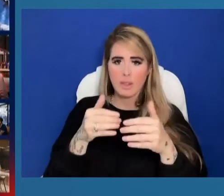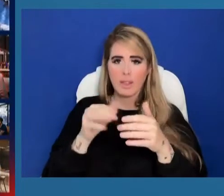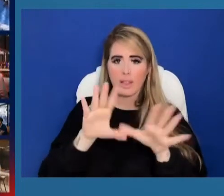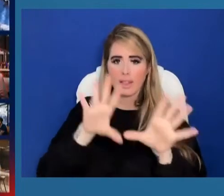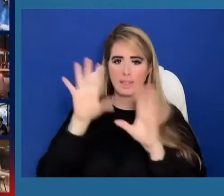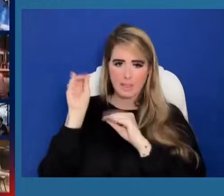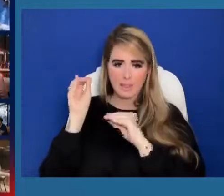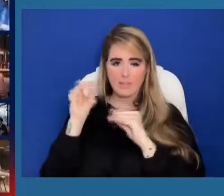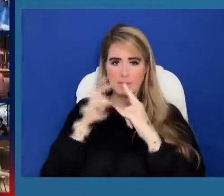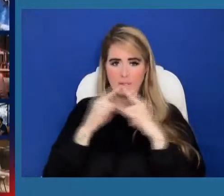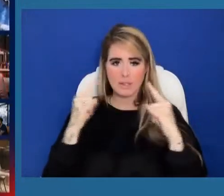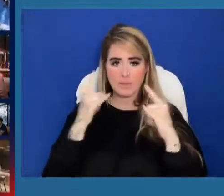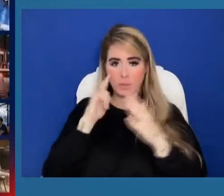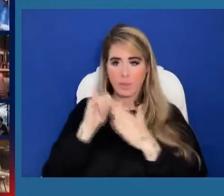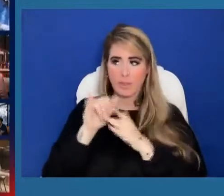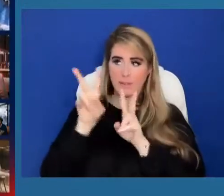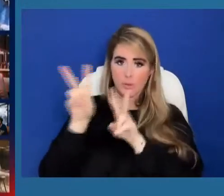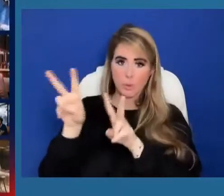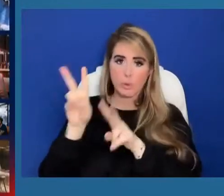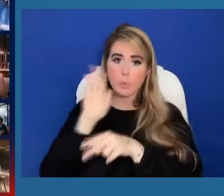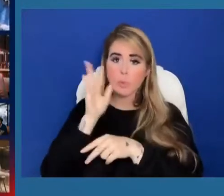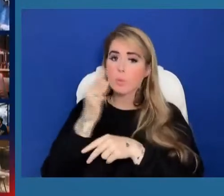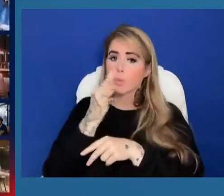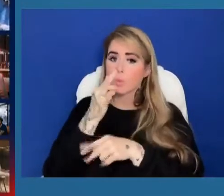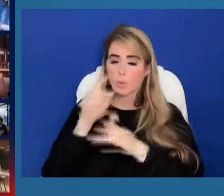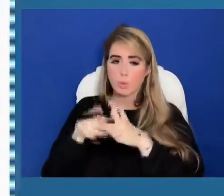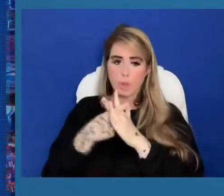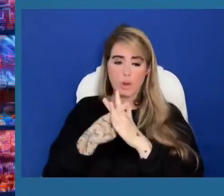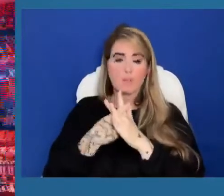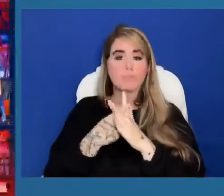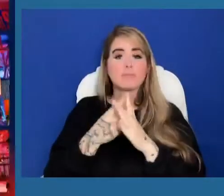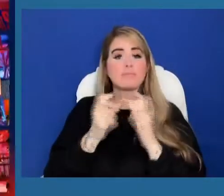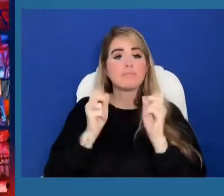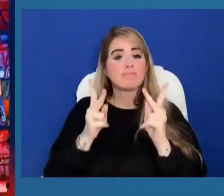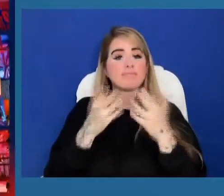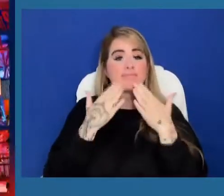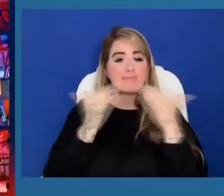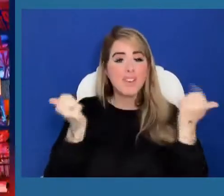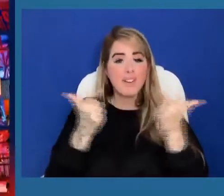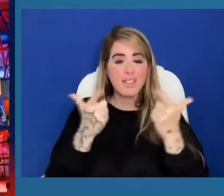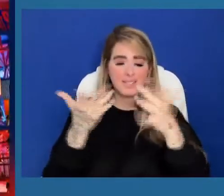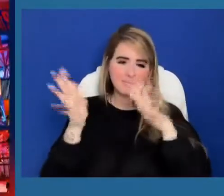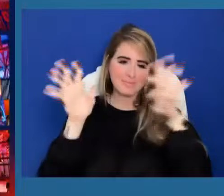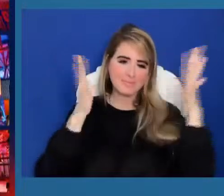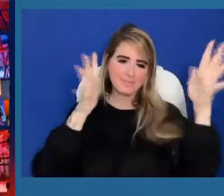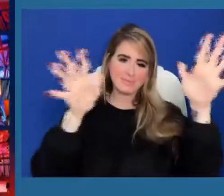tent for that viewing. We'll begin that momentarily. Thank you, everyone.